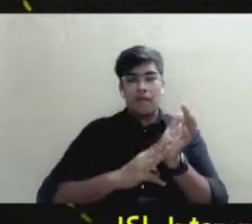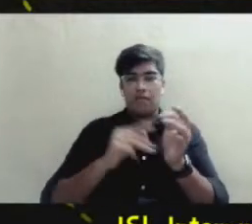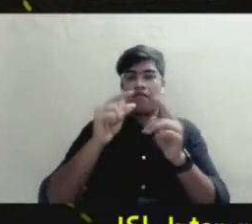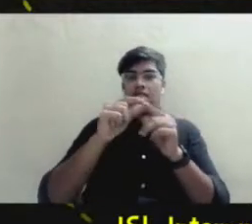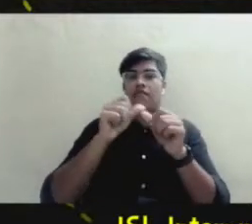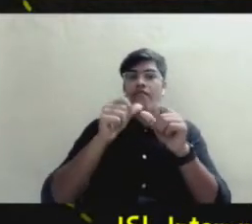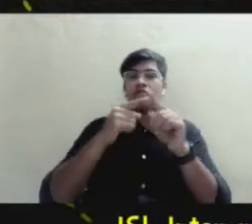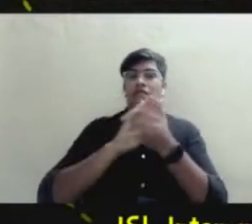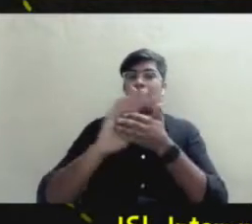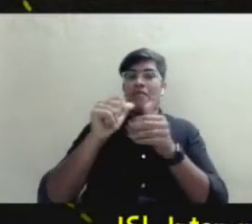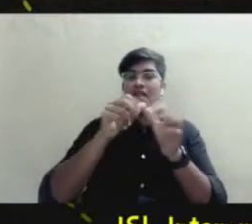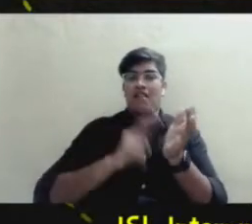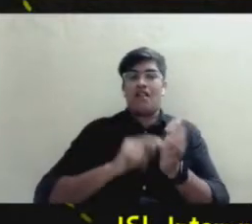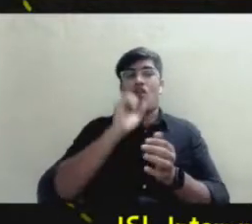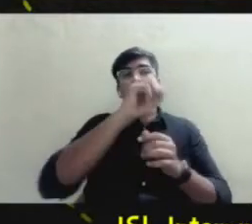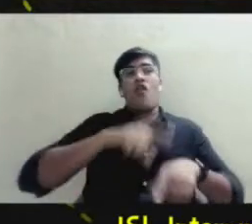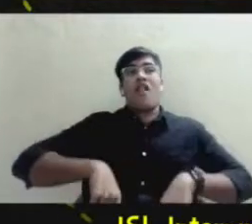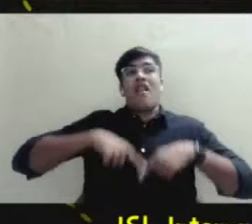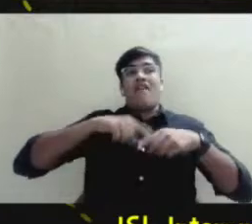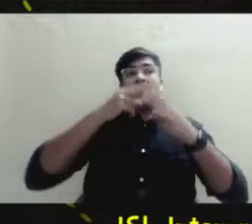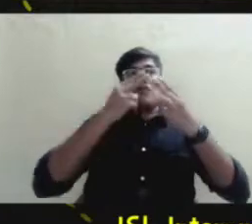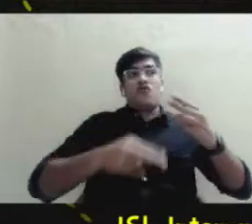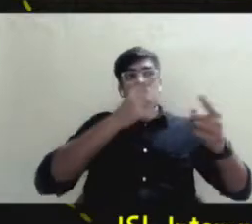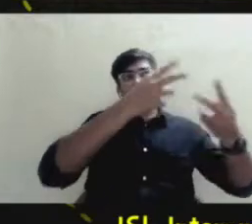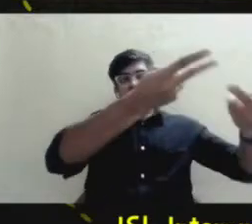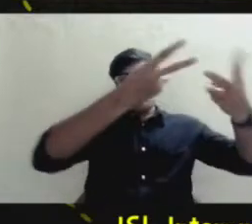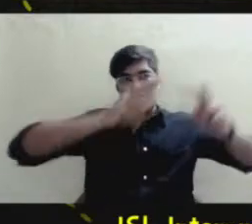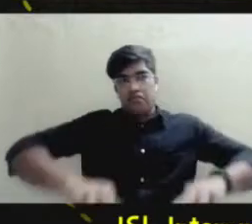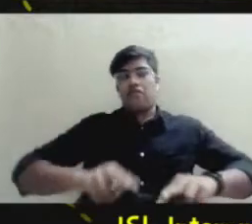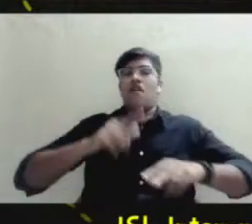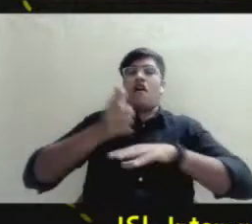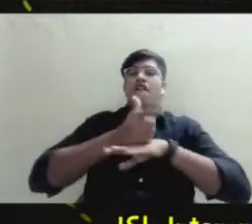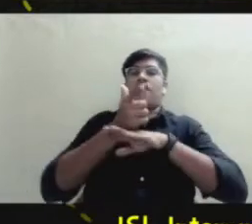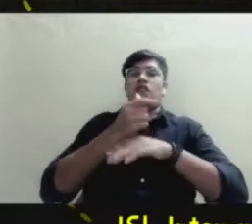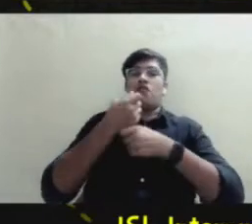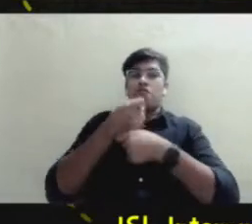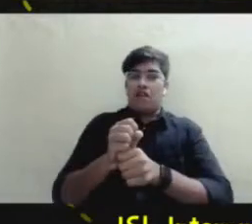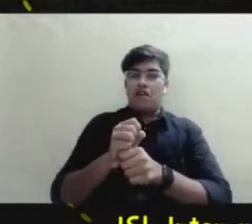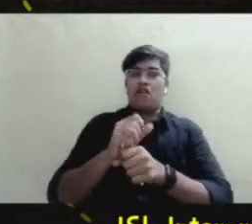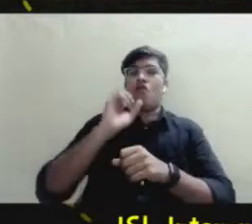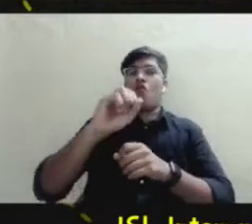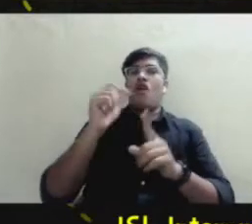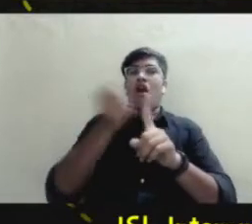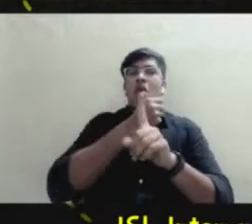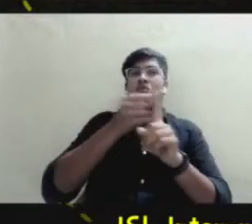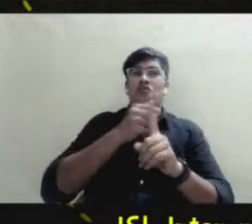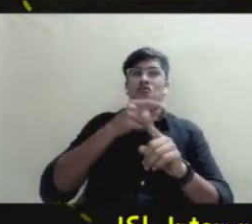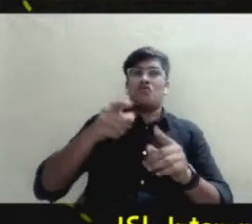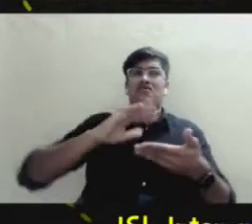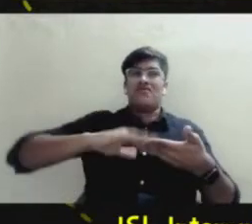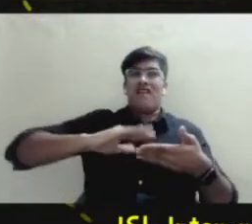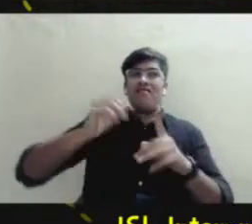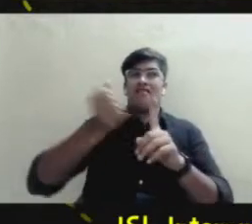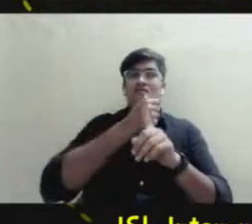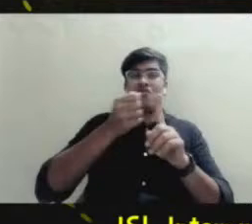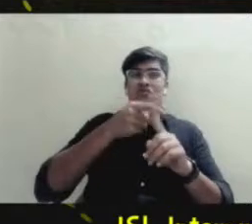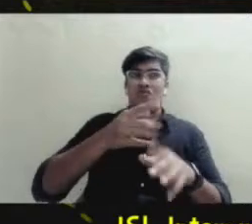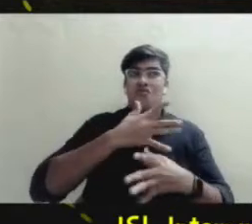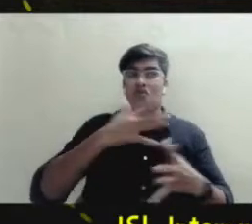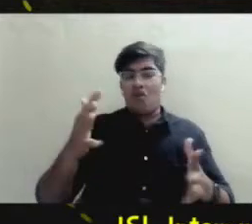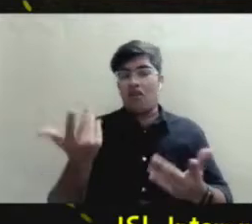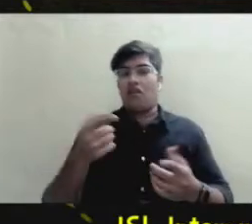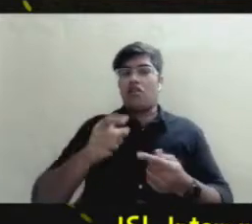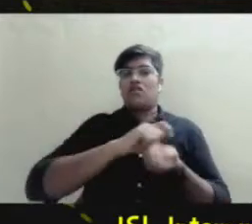music video. The story of her very abusive marriage and this woman deciding to take on the unconventional profession of